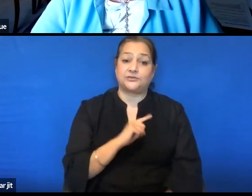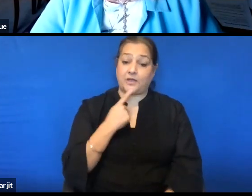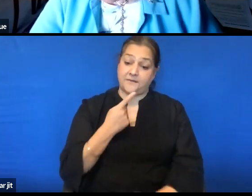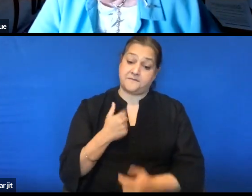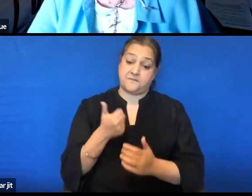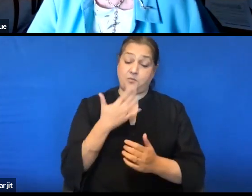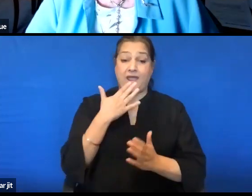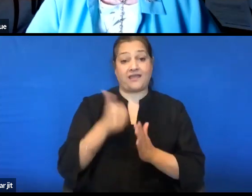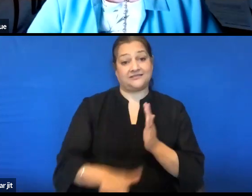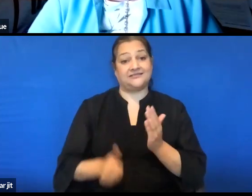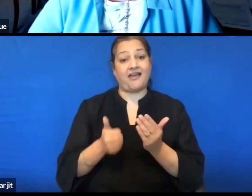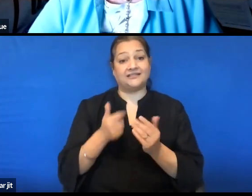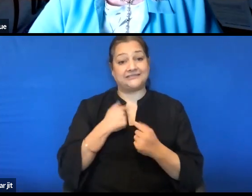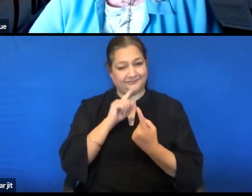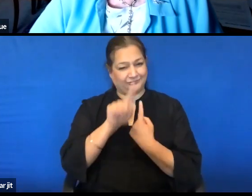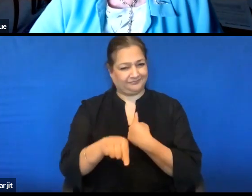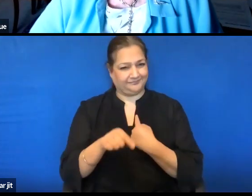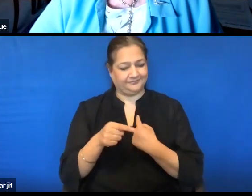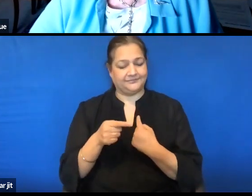great liberal education debate.